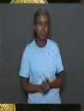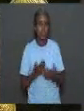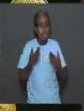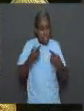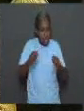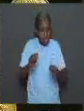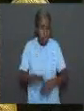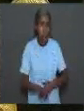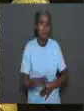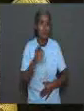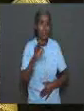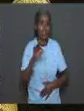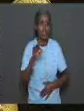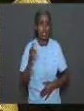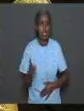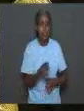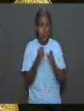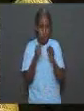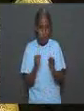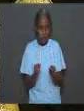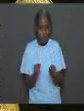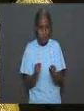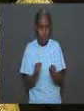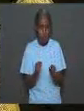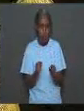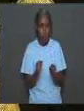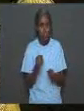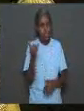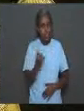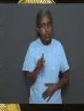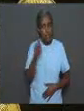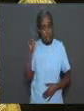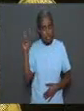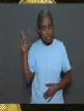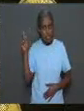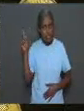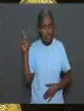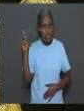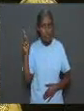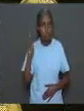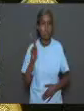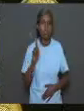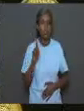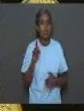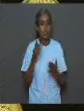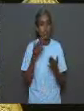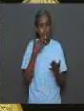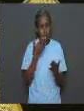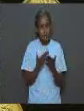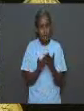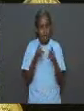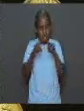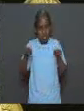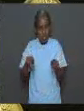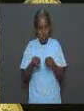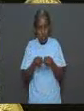Try to find the probability of drawing an ace from a well-shuffled pack